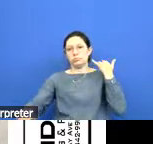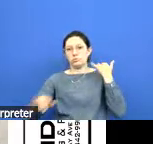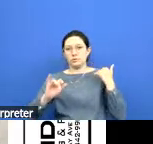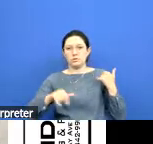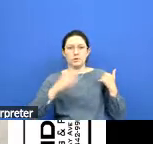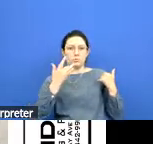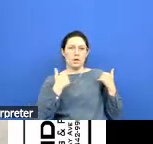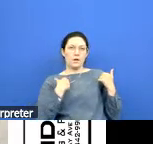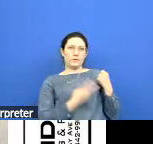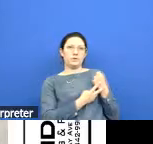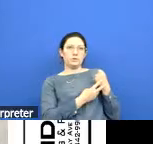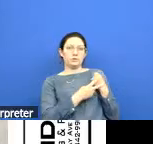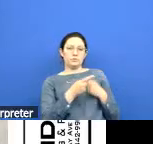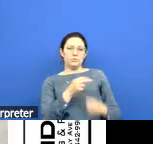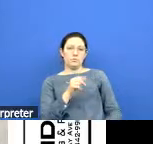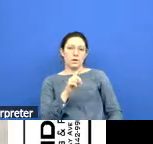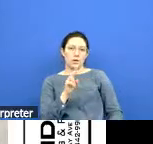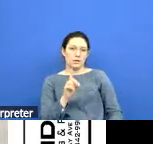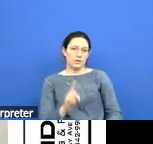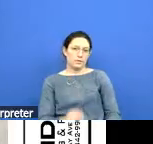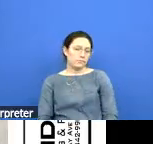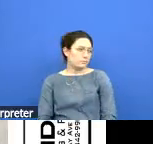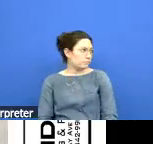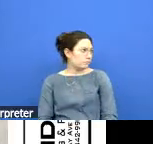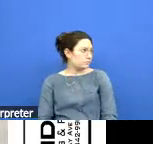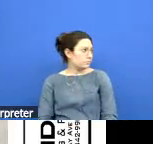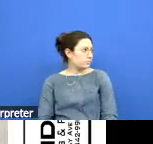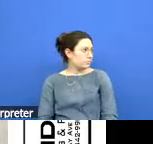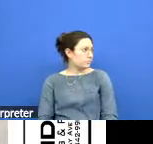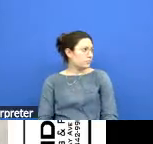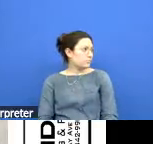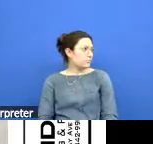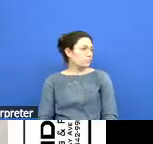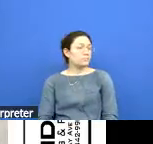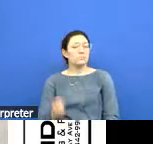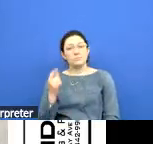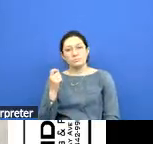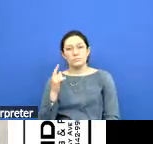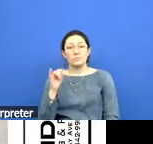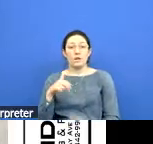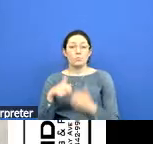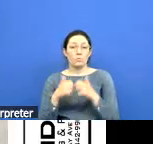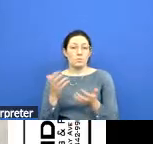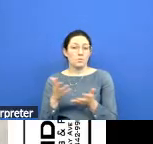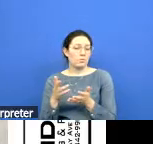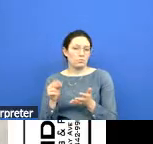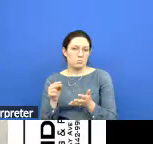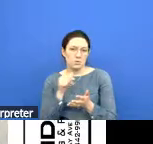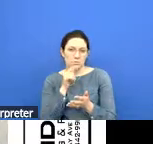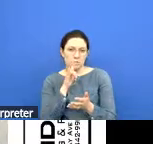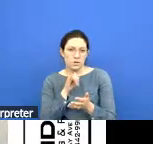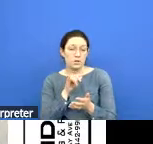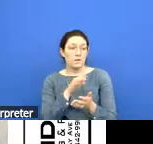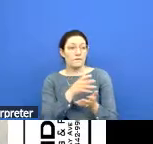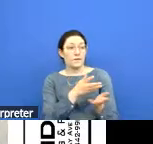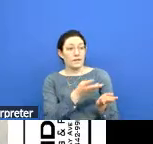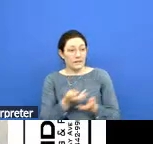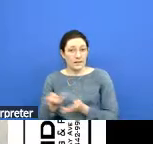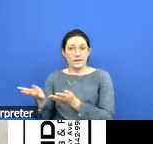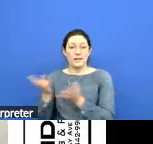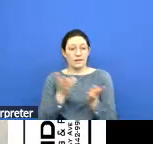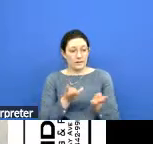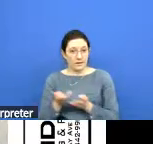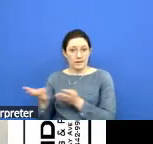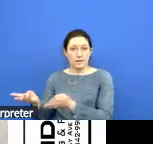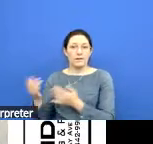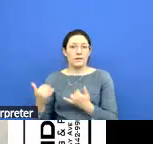detention pond. We don't really have that facility here. Any water that comes in theory, goes out. Now, there can be